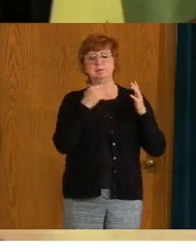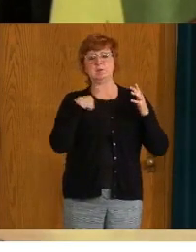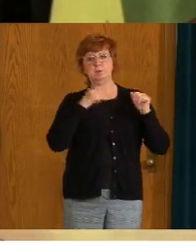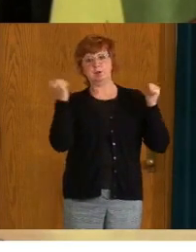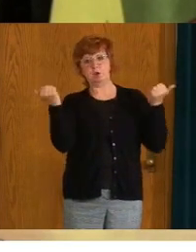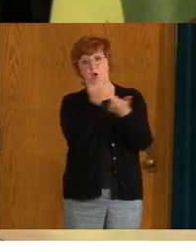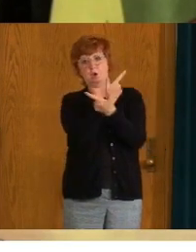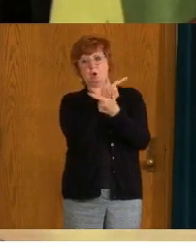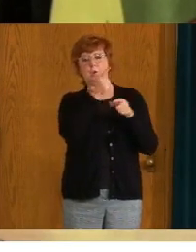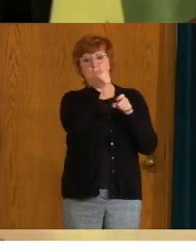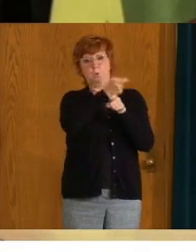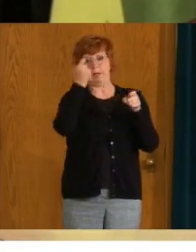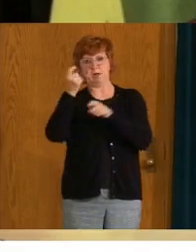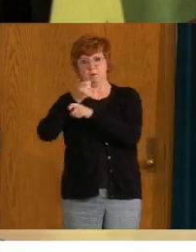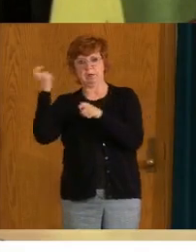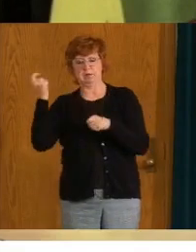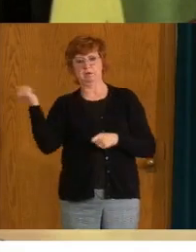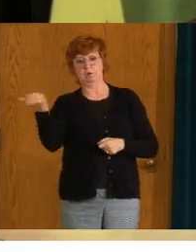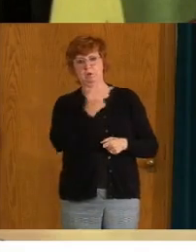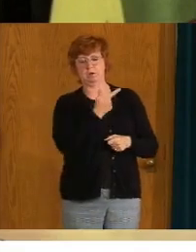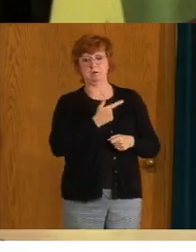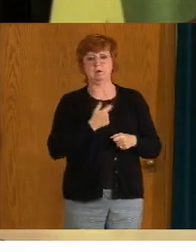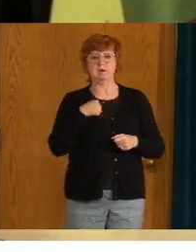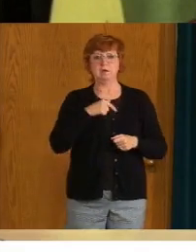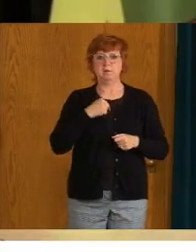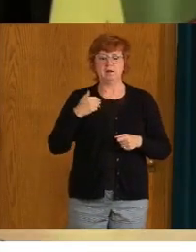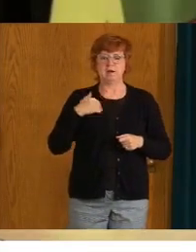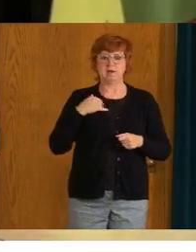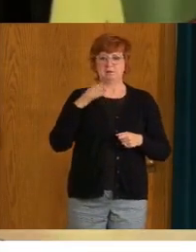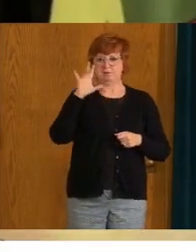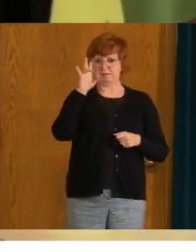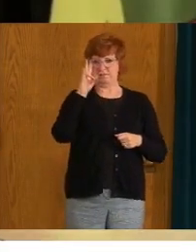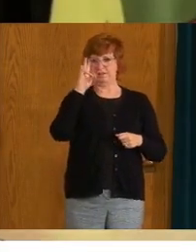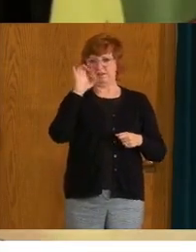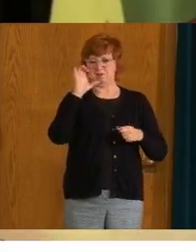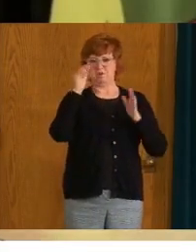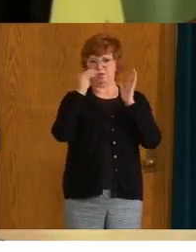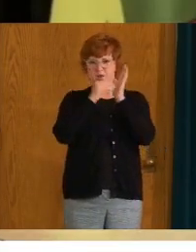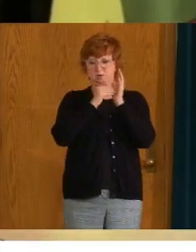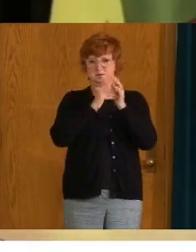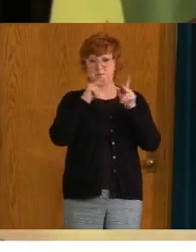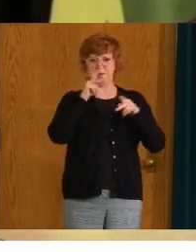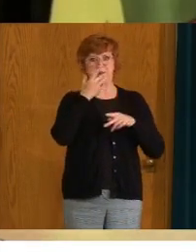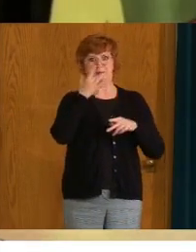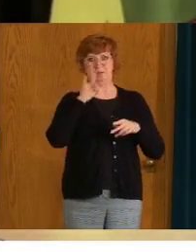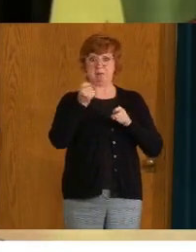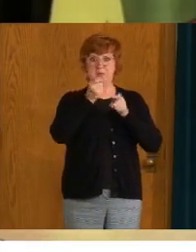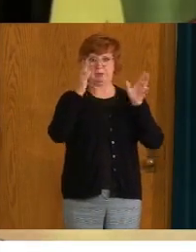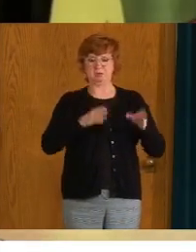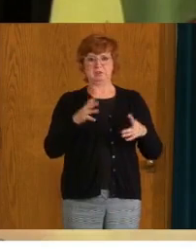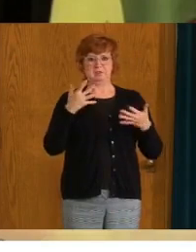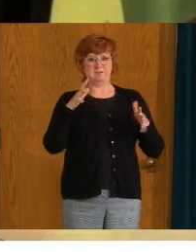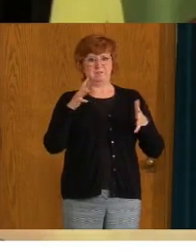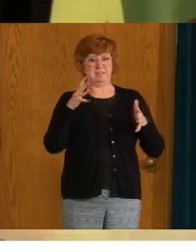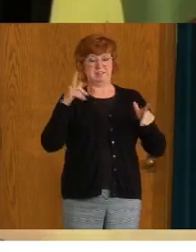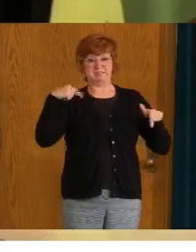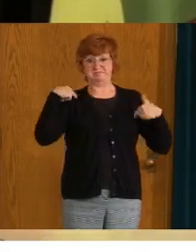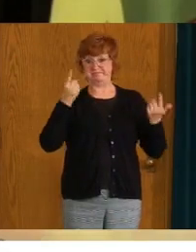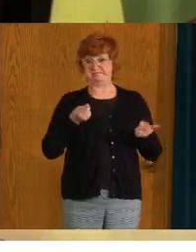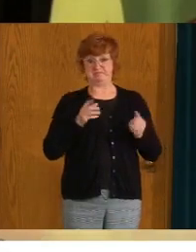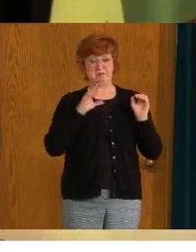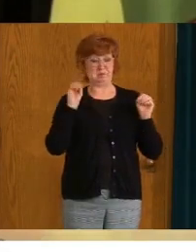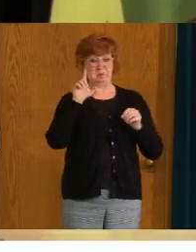nearly 700,000 very lucky winners in this province who went out and got their first shot. We did that without having a lottery, and we still have plenty